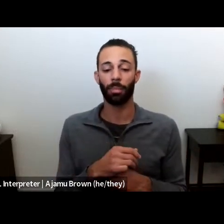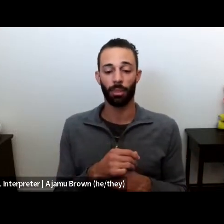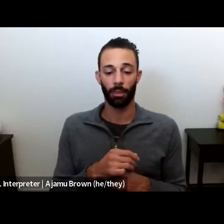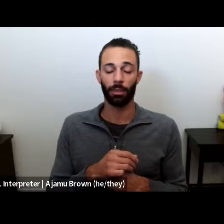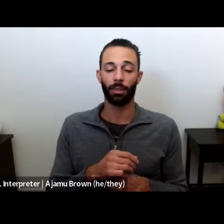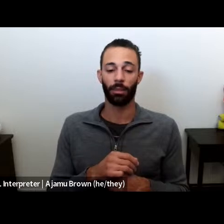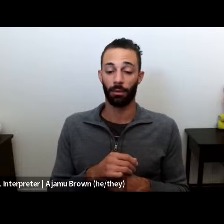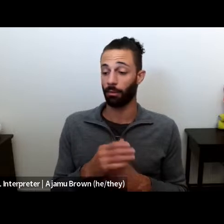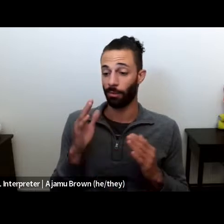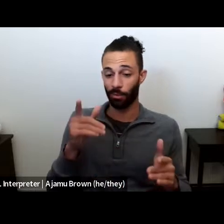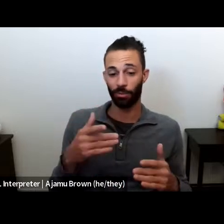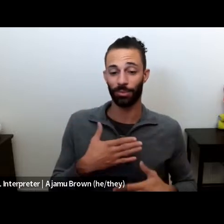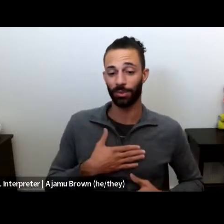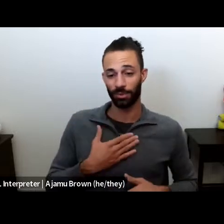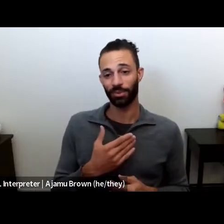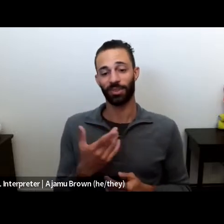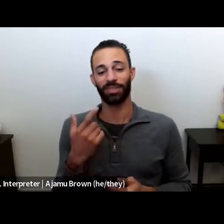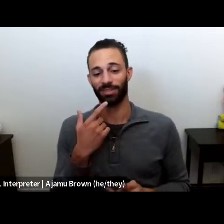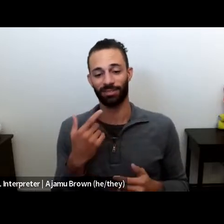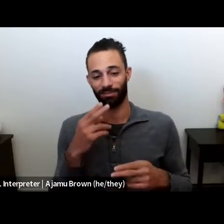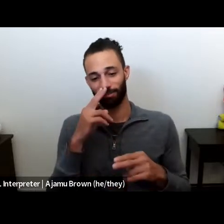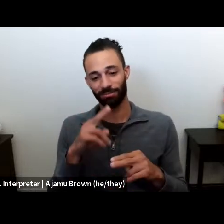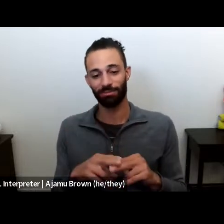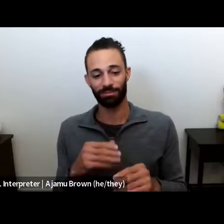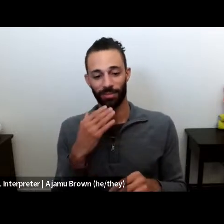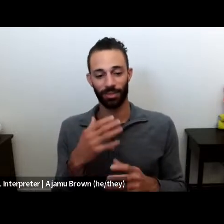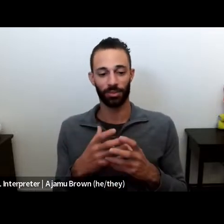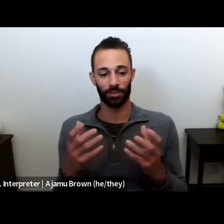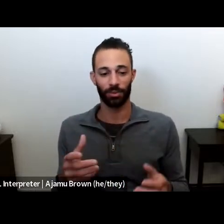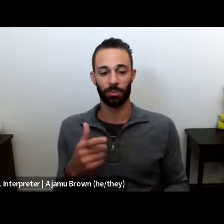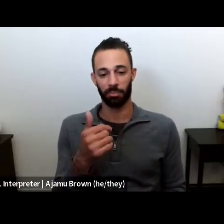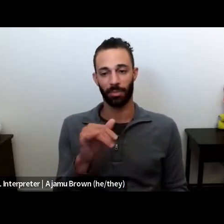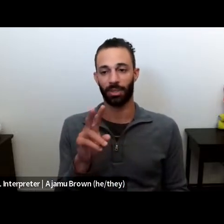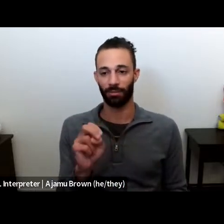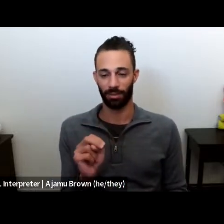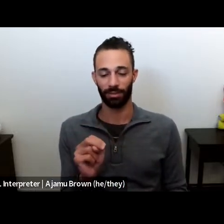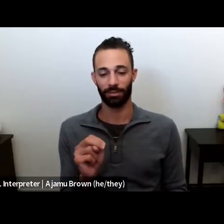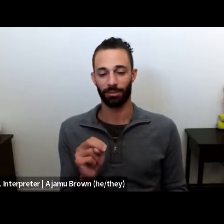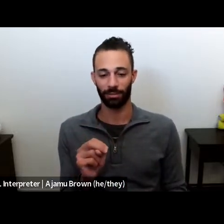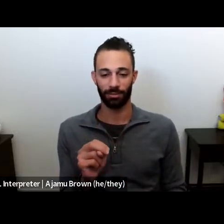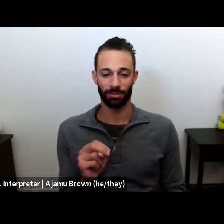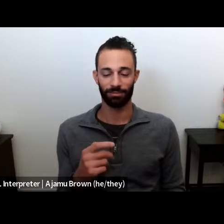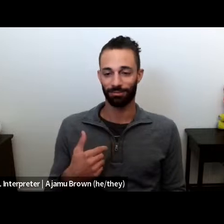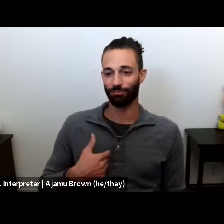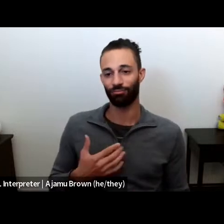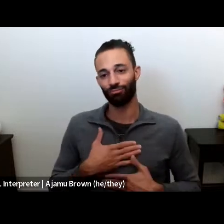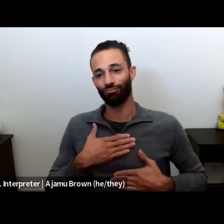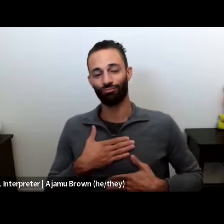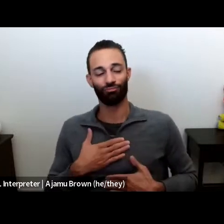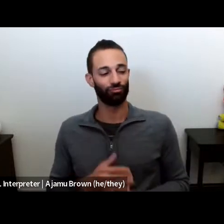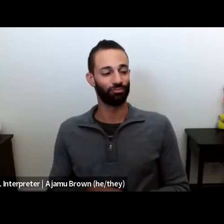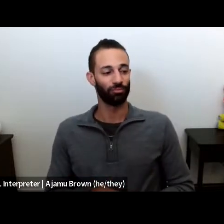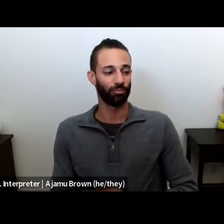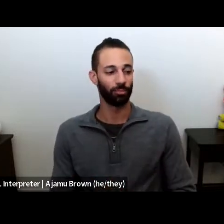enjoy. This has been really great. Thank you so much, Kevin. Absolutely. It is so much fun for me.